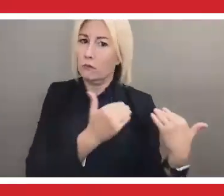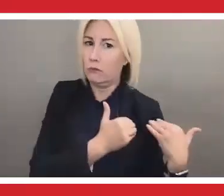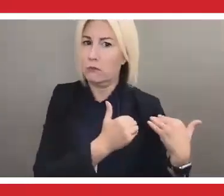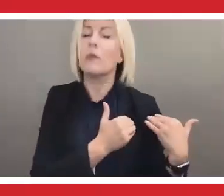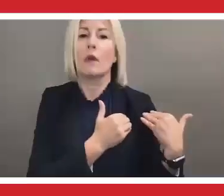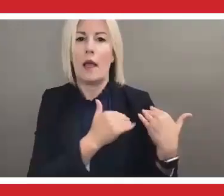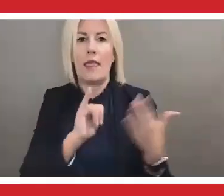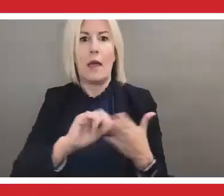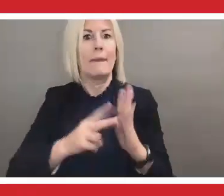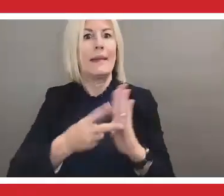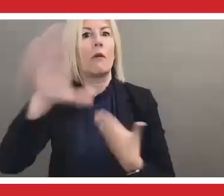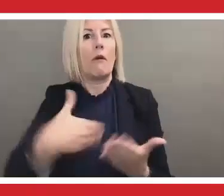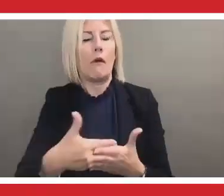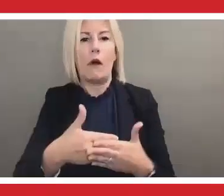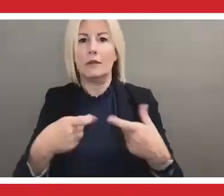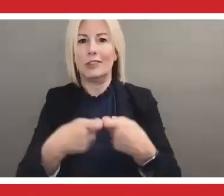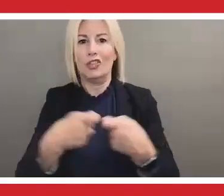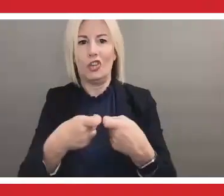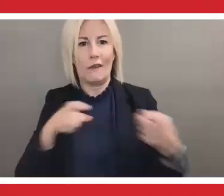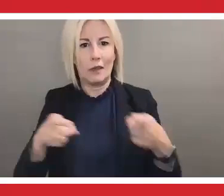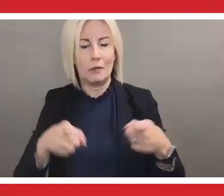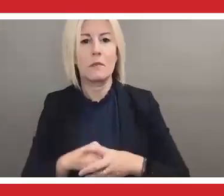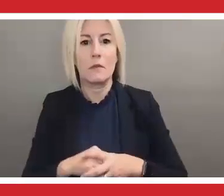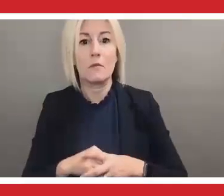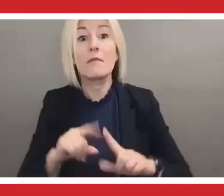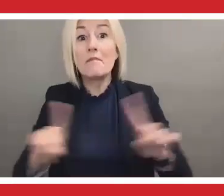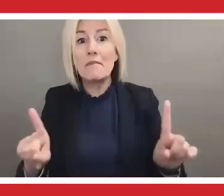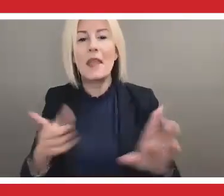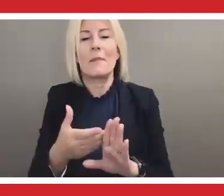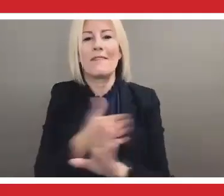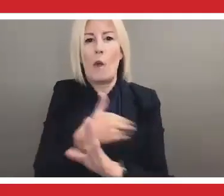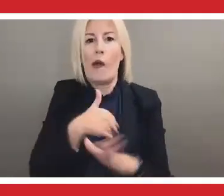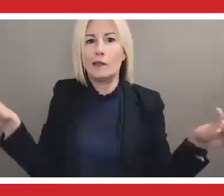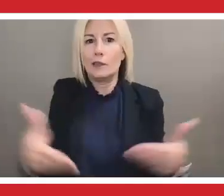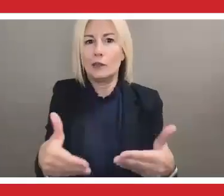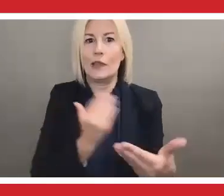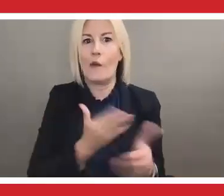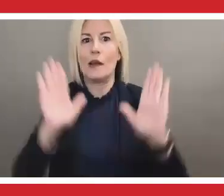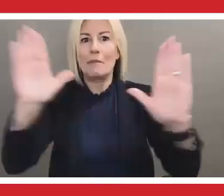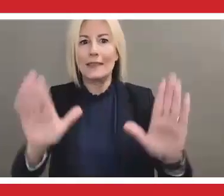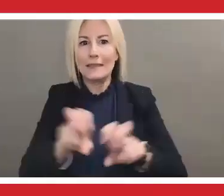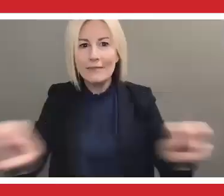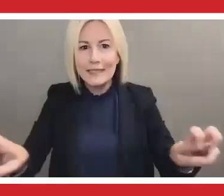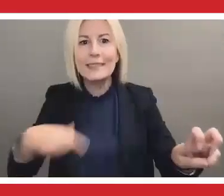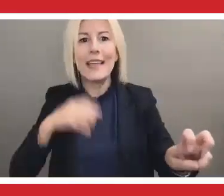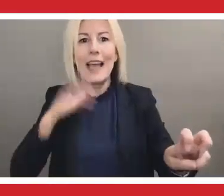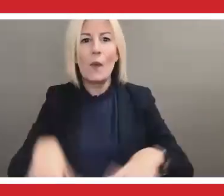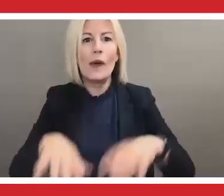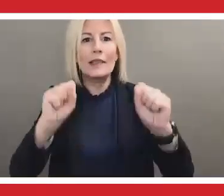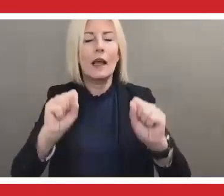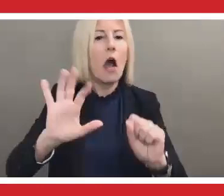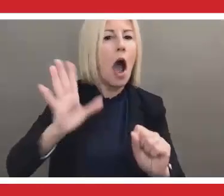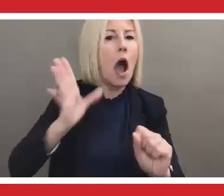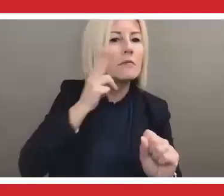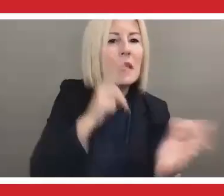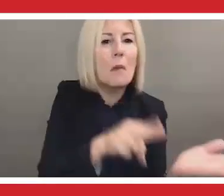of digital governance. But before I introduce our incredible panel, I am going to take the temperature of the room